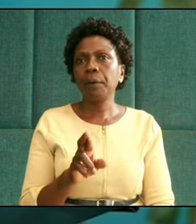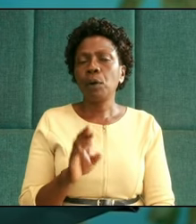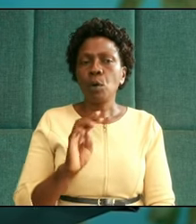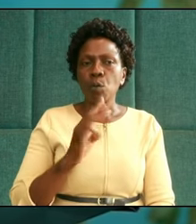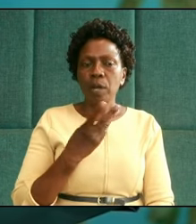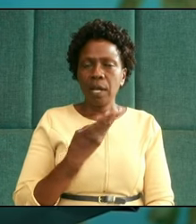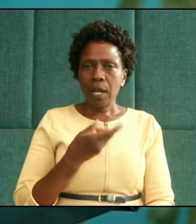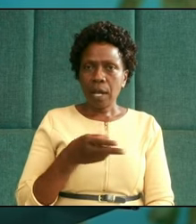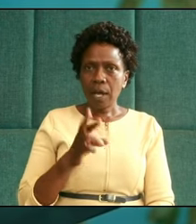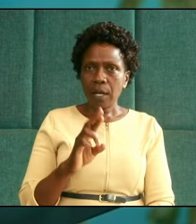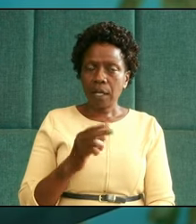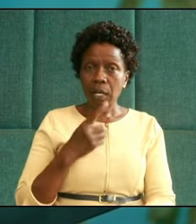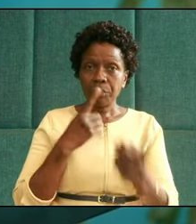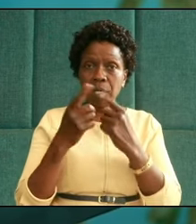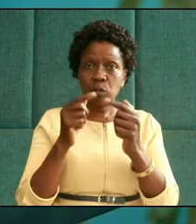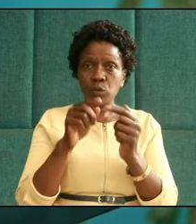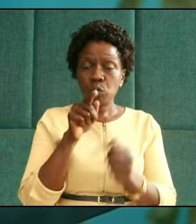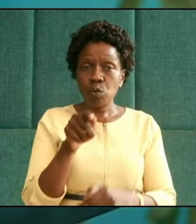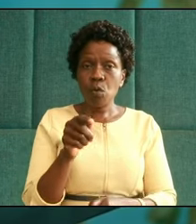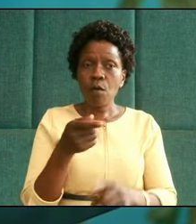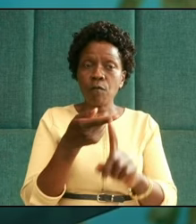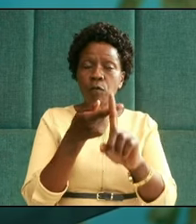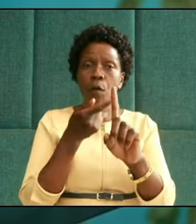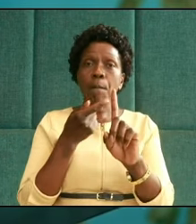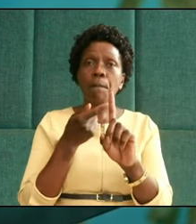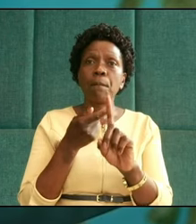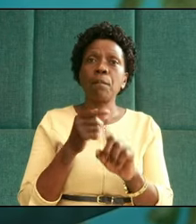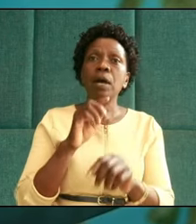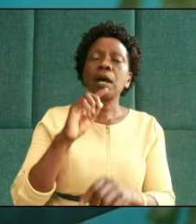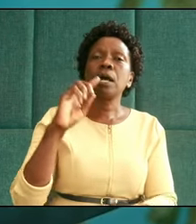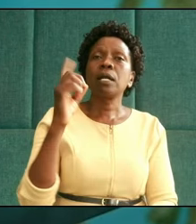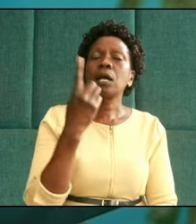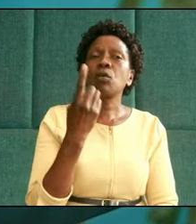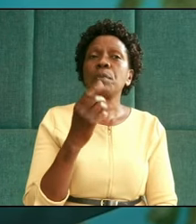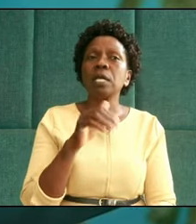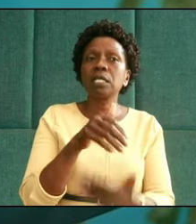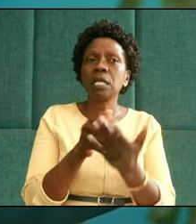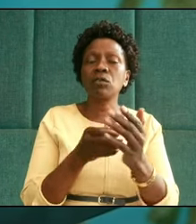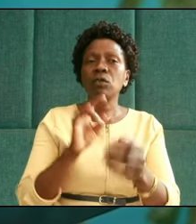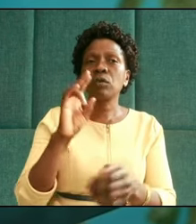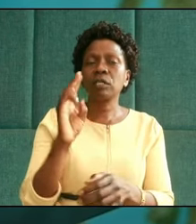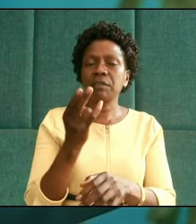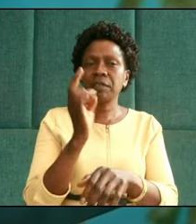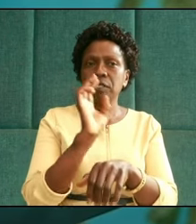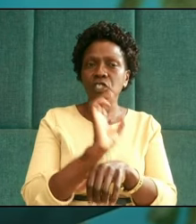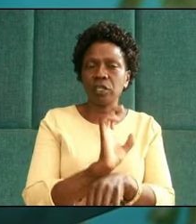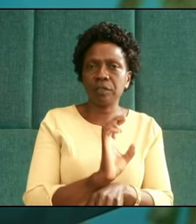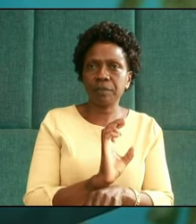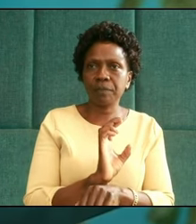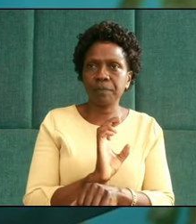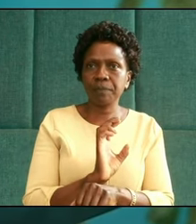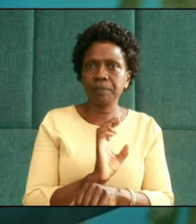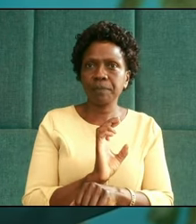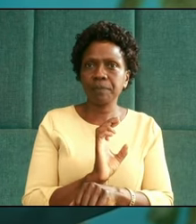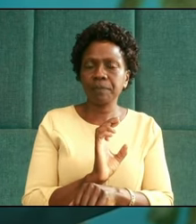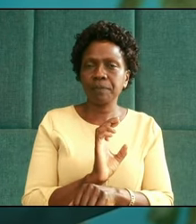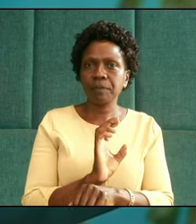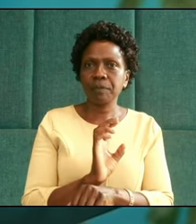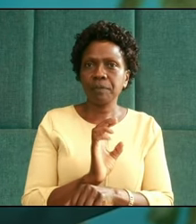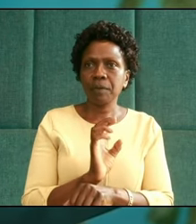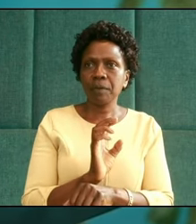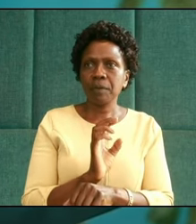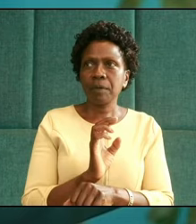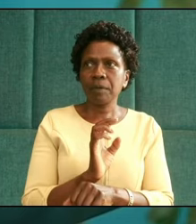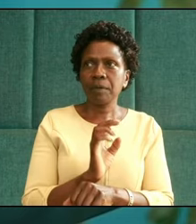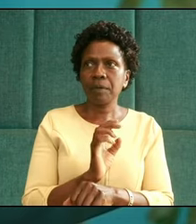We are speaking to you from Nairobi Central Seventh-day Adventist Church. I know